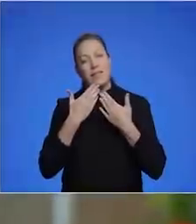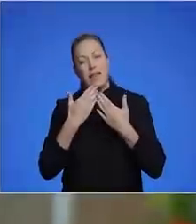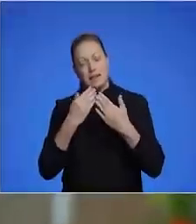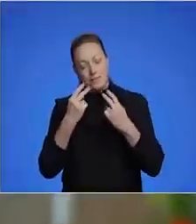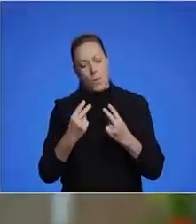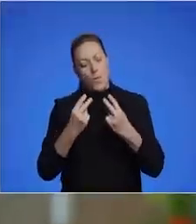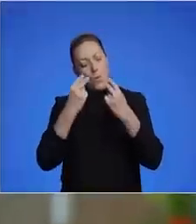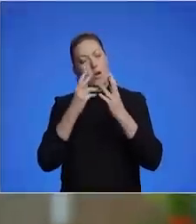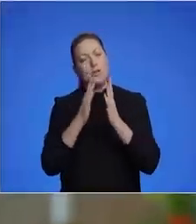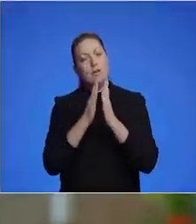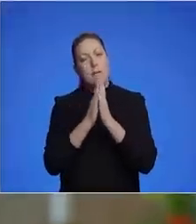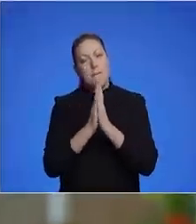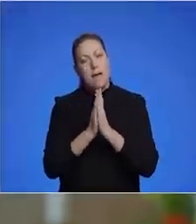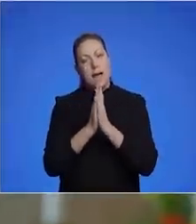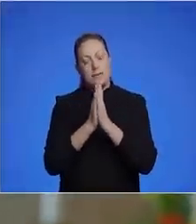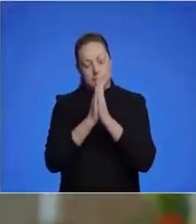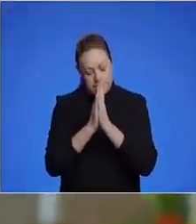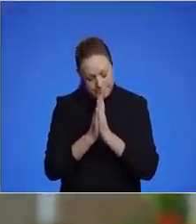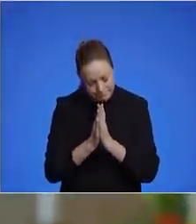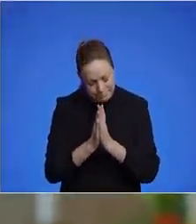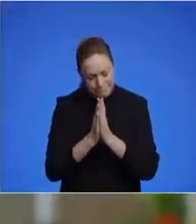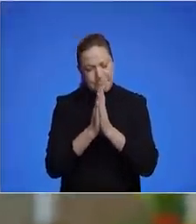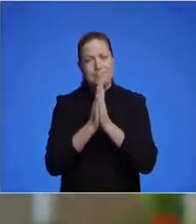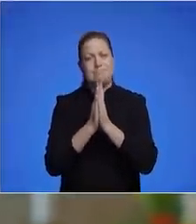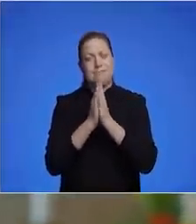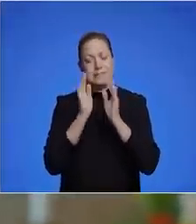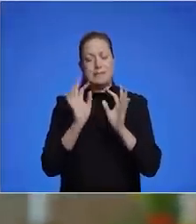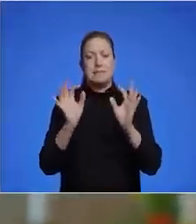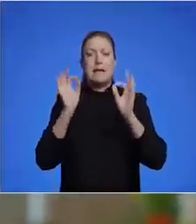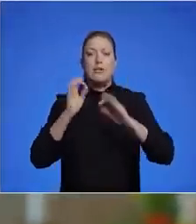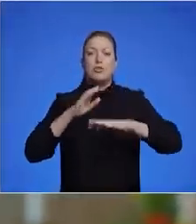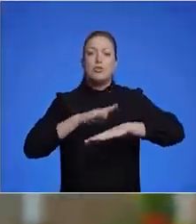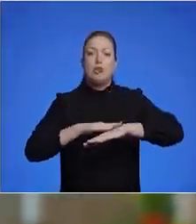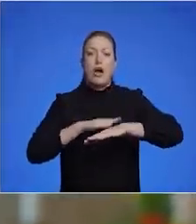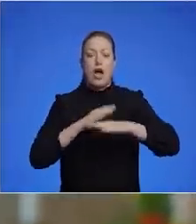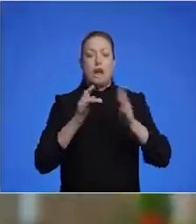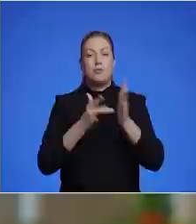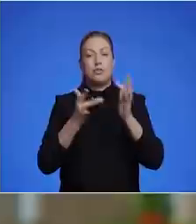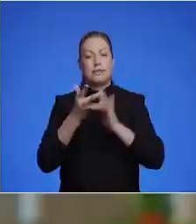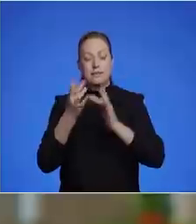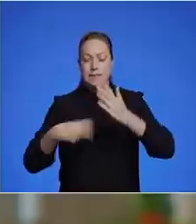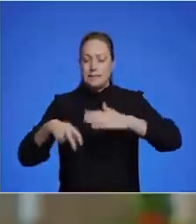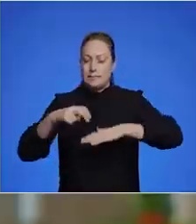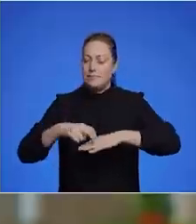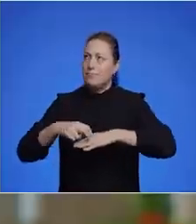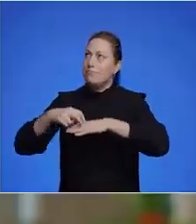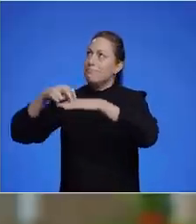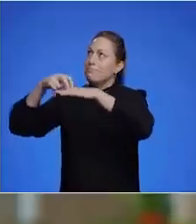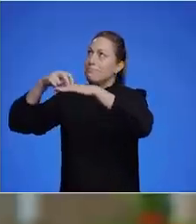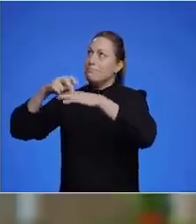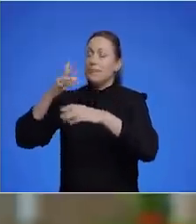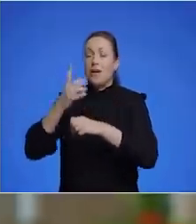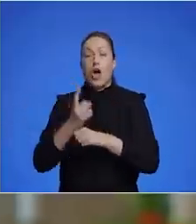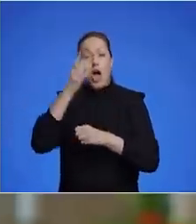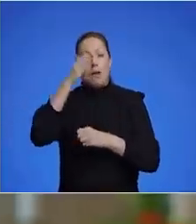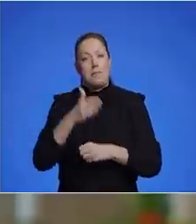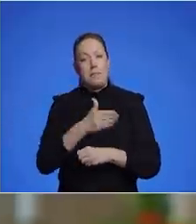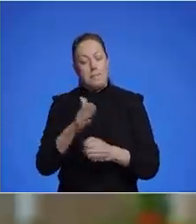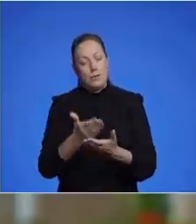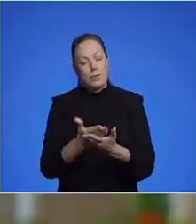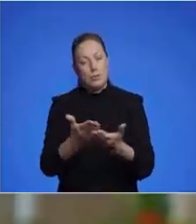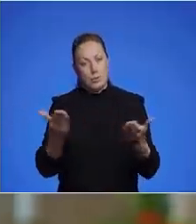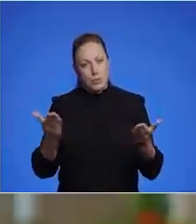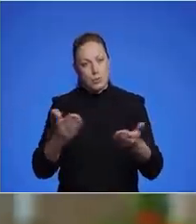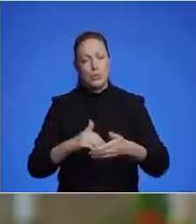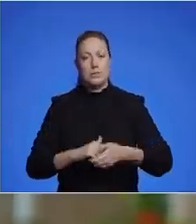Thank you for joining us for this time of worship, this time of prayer, this time of entering into heaven. God, I know, has blessed you